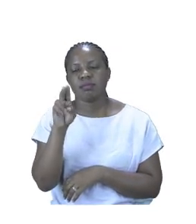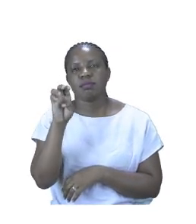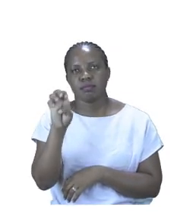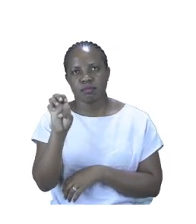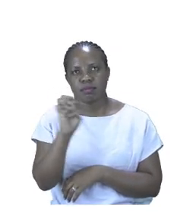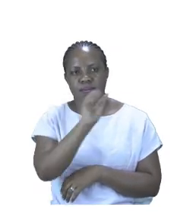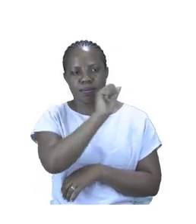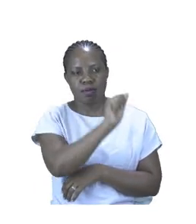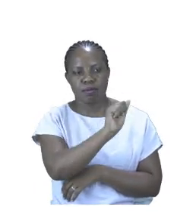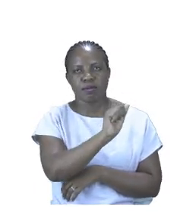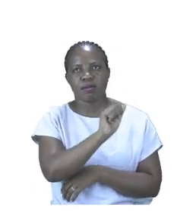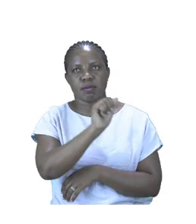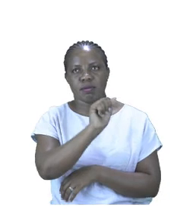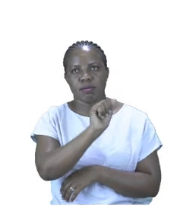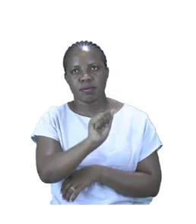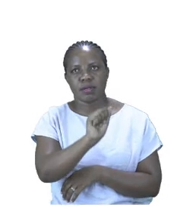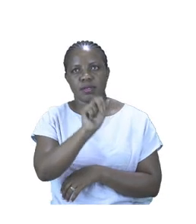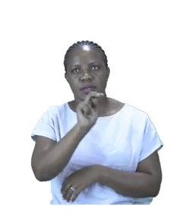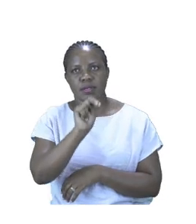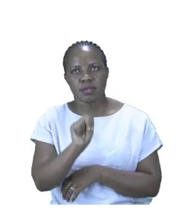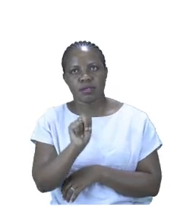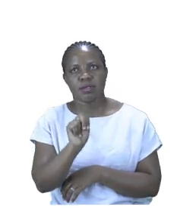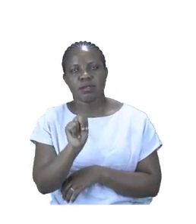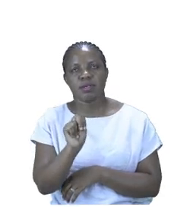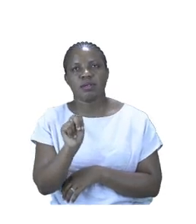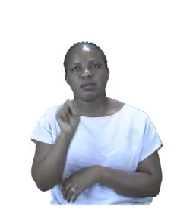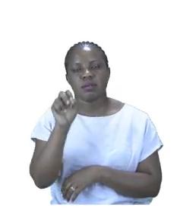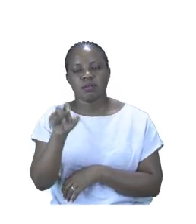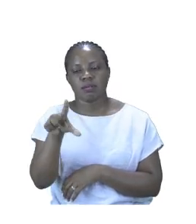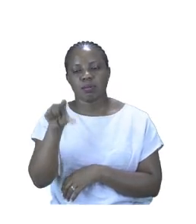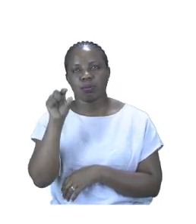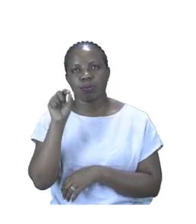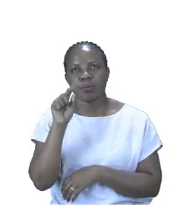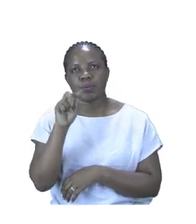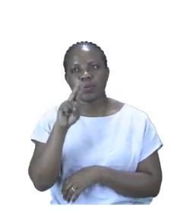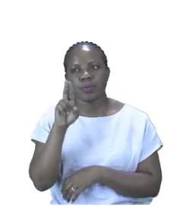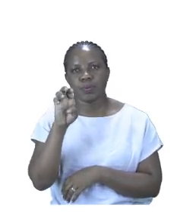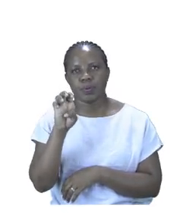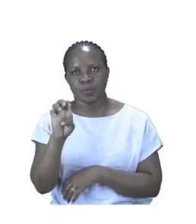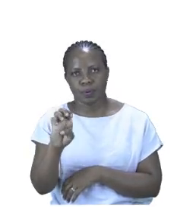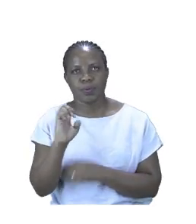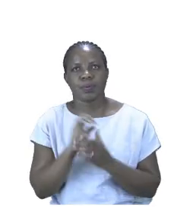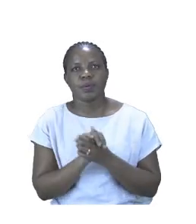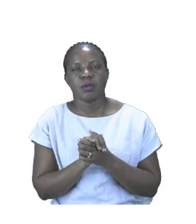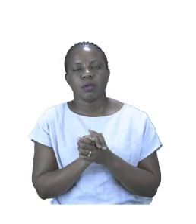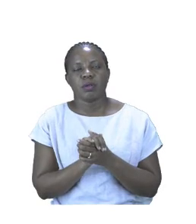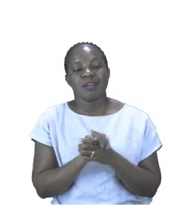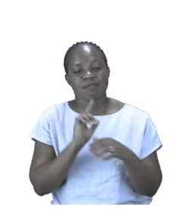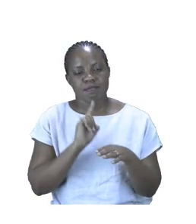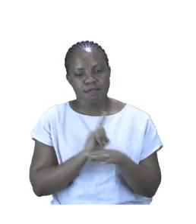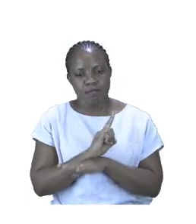see. Now, before we complete the sentences, it's very important for us to know when we